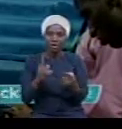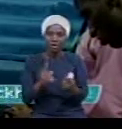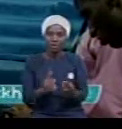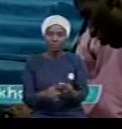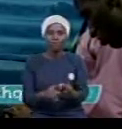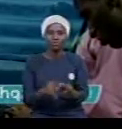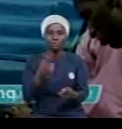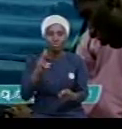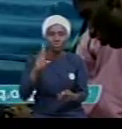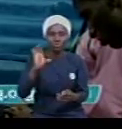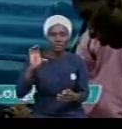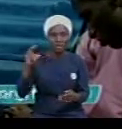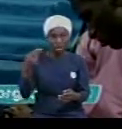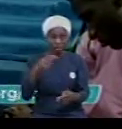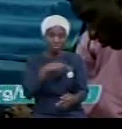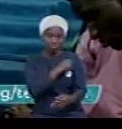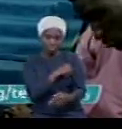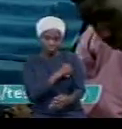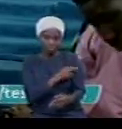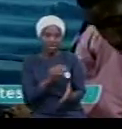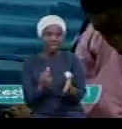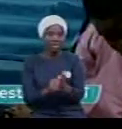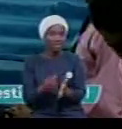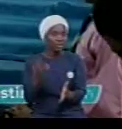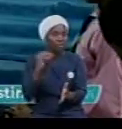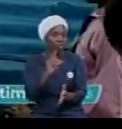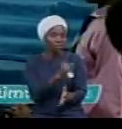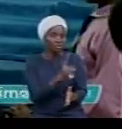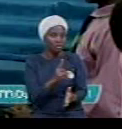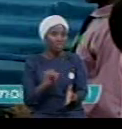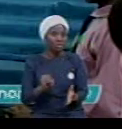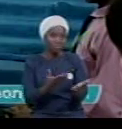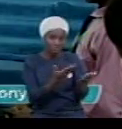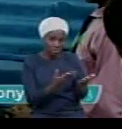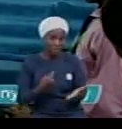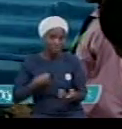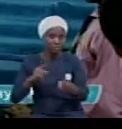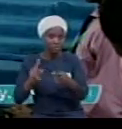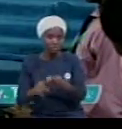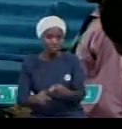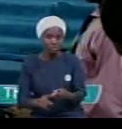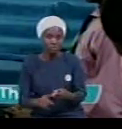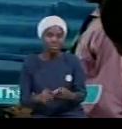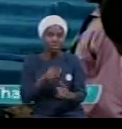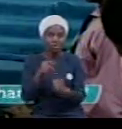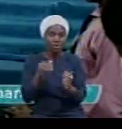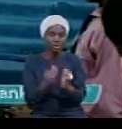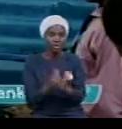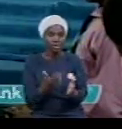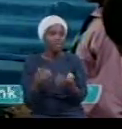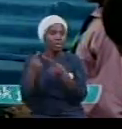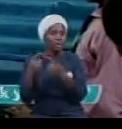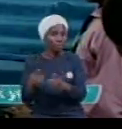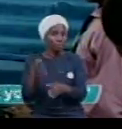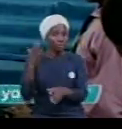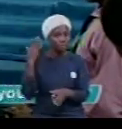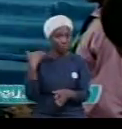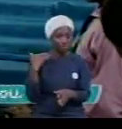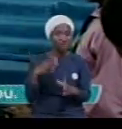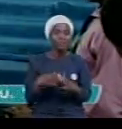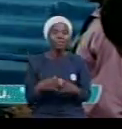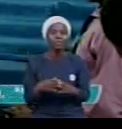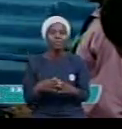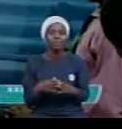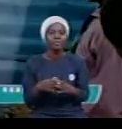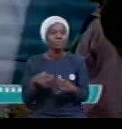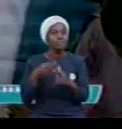UCH. That was where I was. They took me to when that thing happened. So